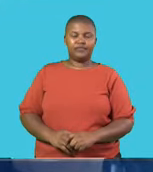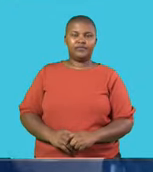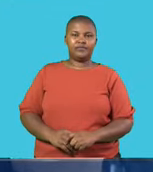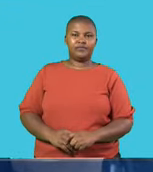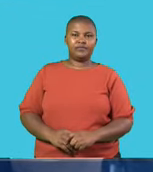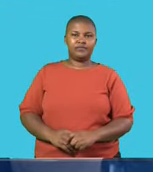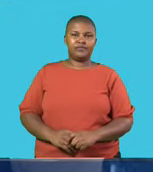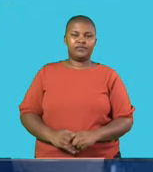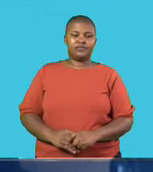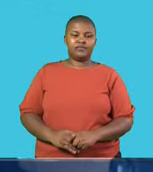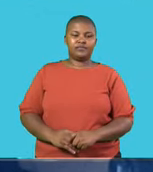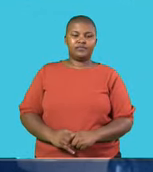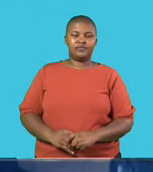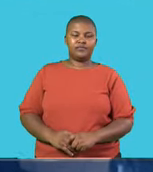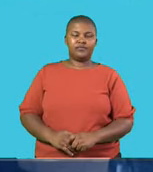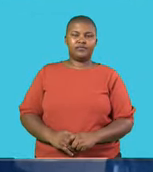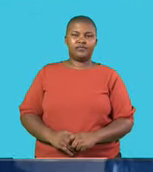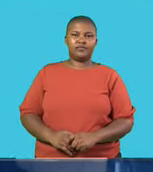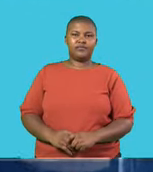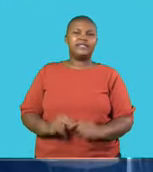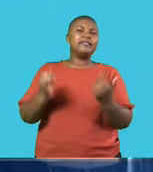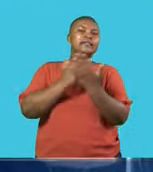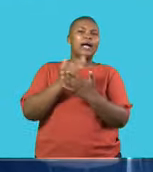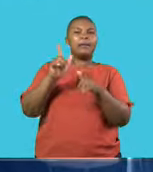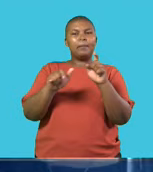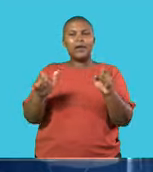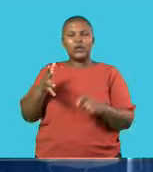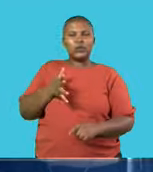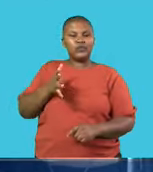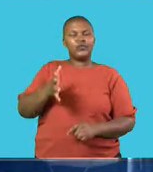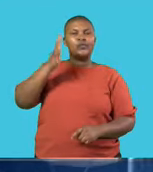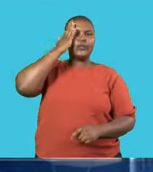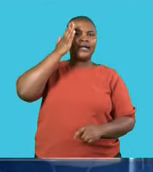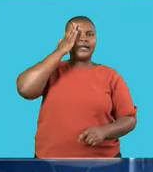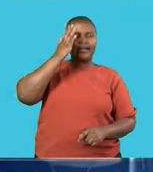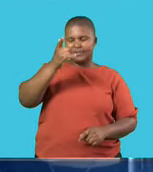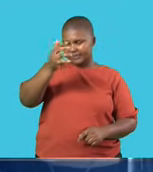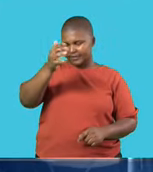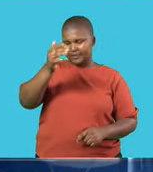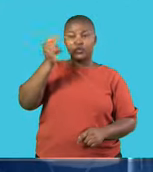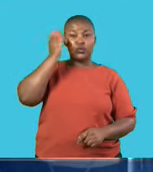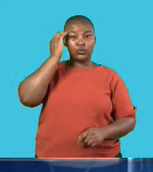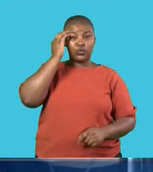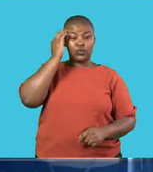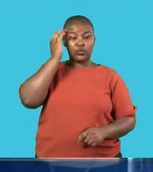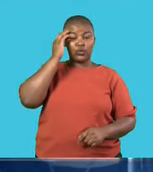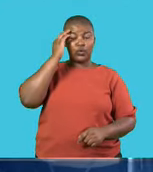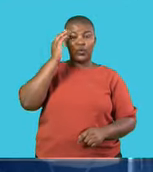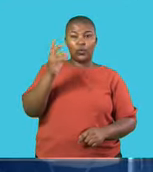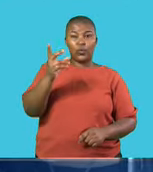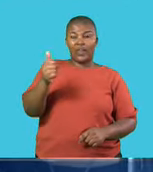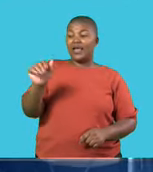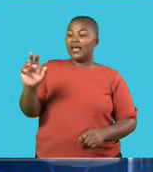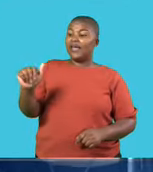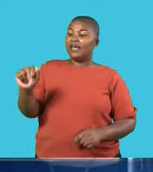Some people were perhaps interested to know. You know the combination from with MK and